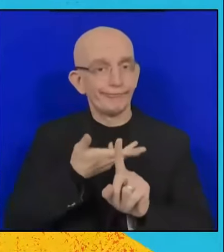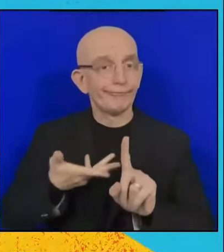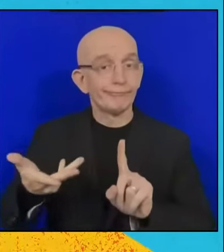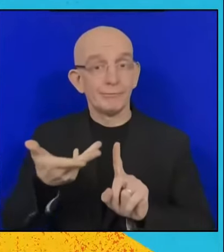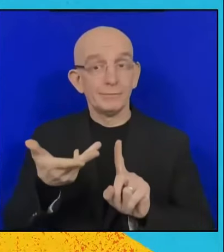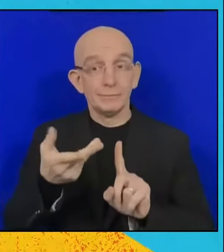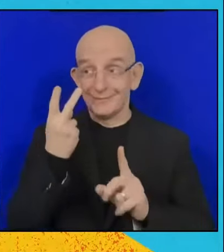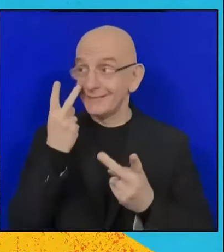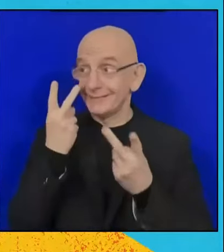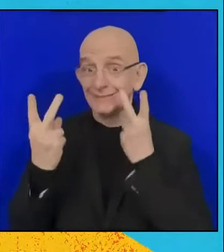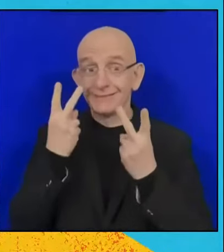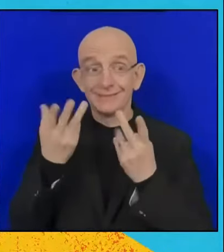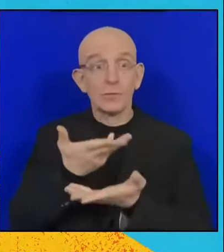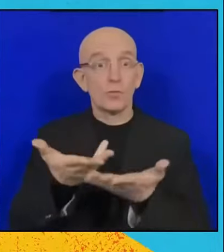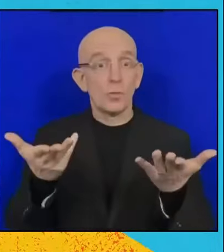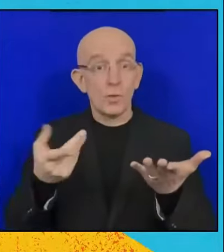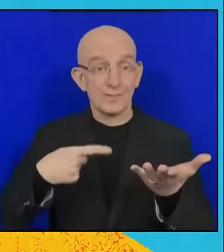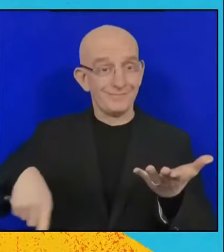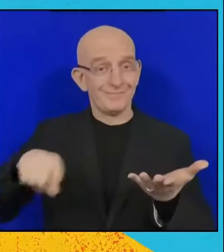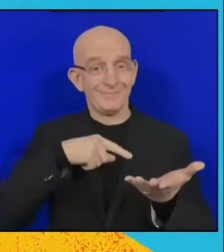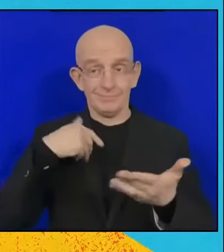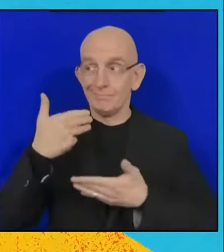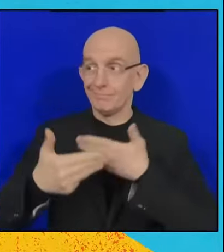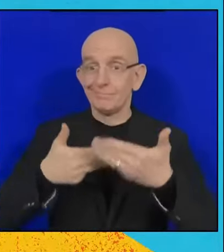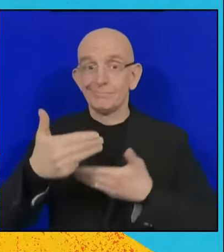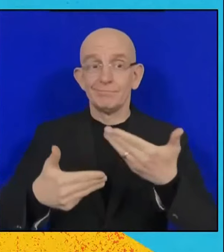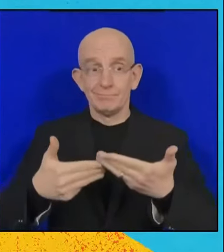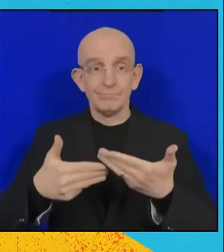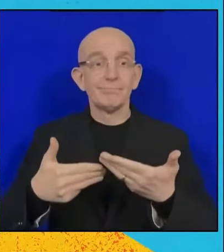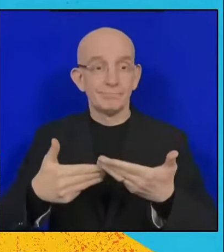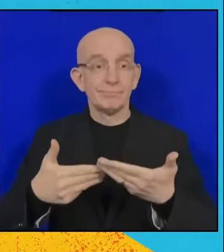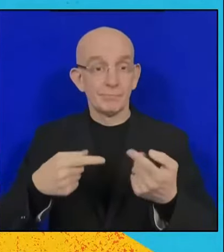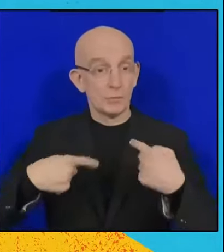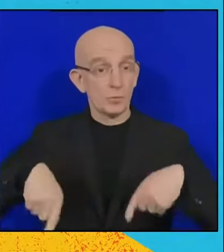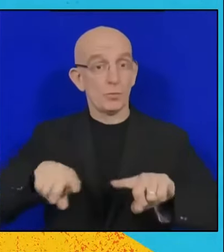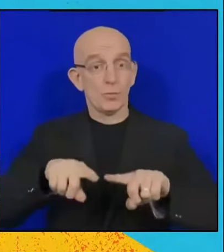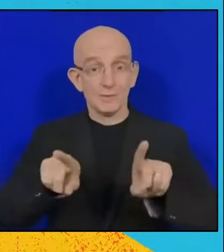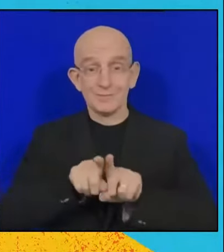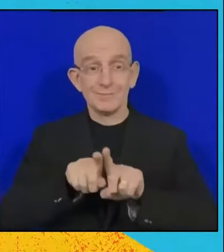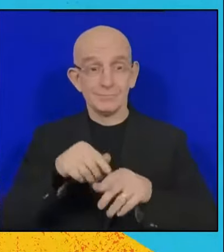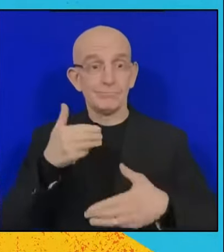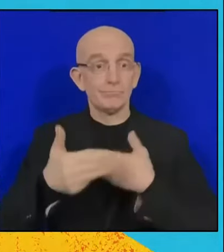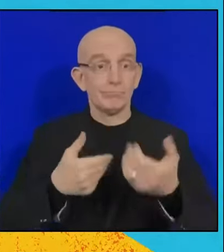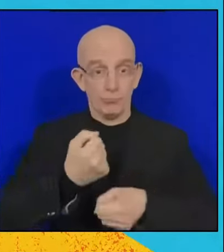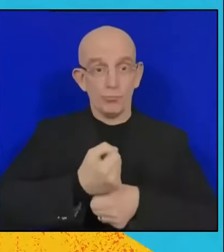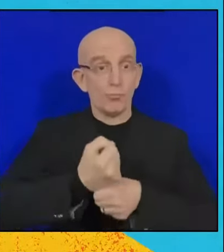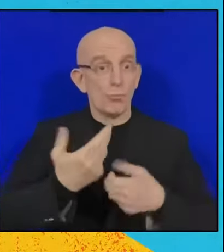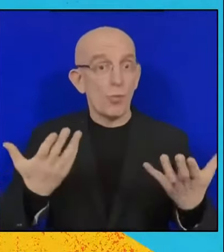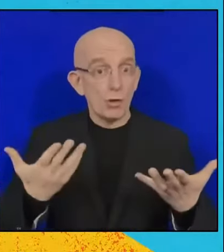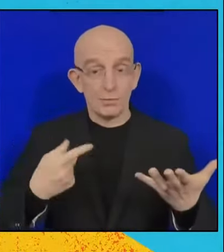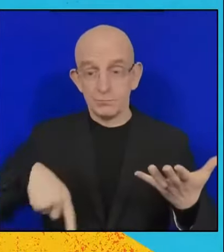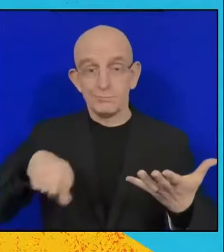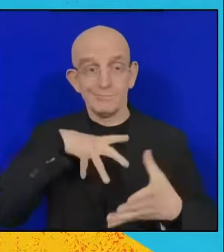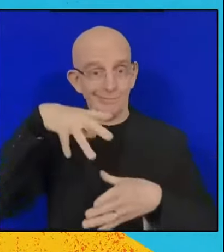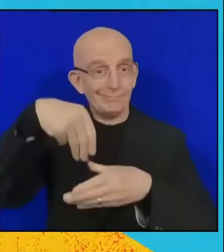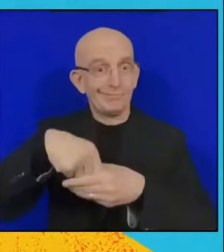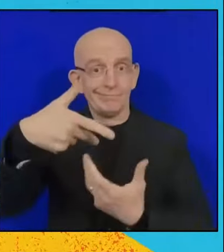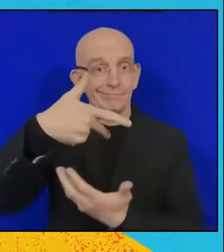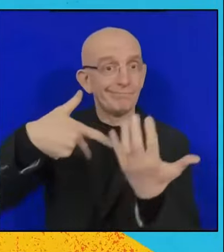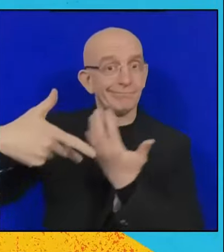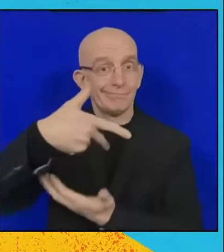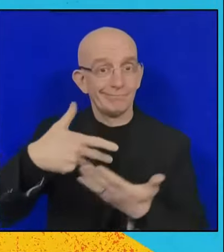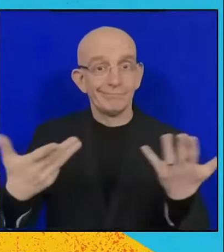We work. We participate. We demonstrate. We seek refuge.